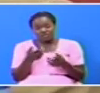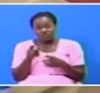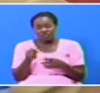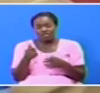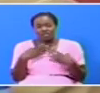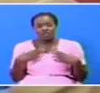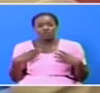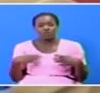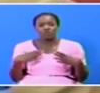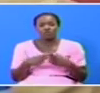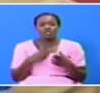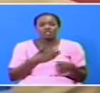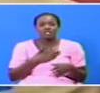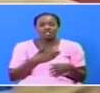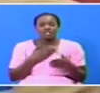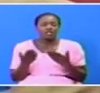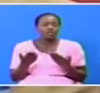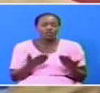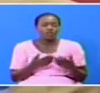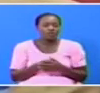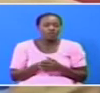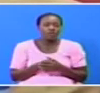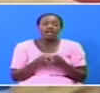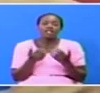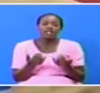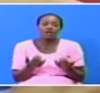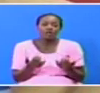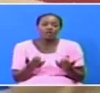here. Welcome. Now,